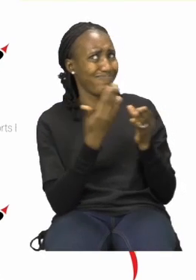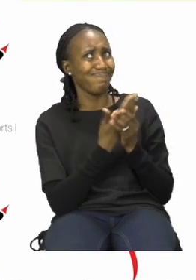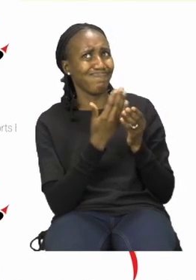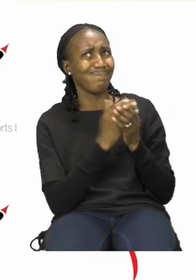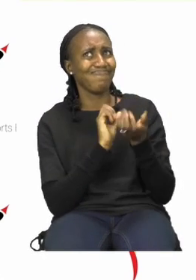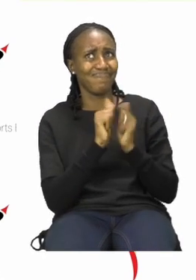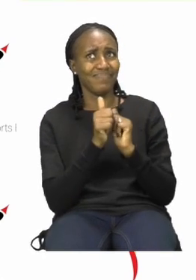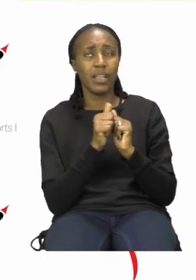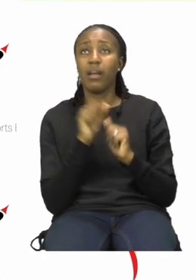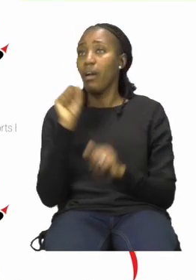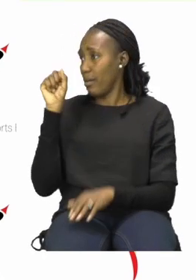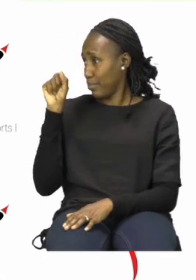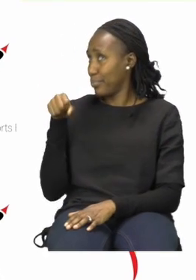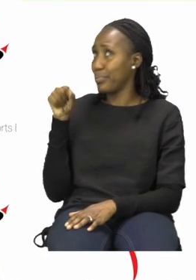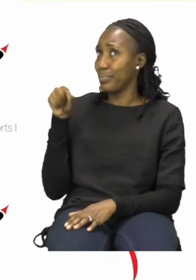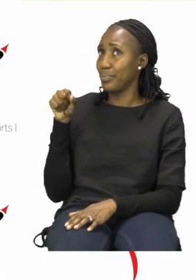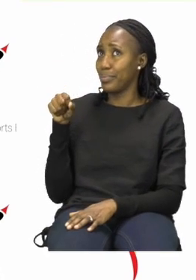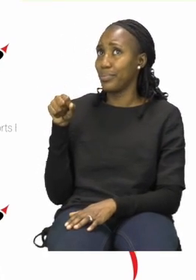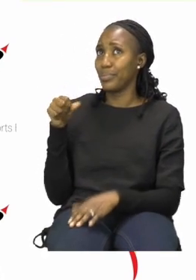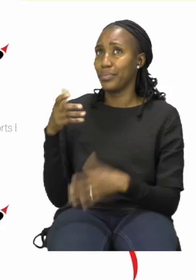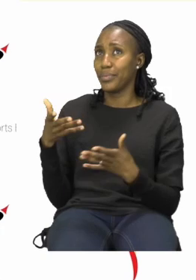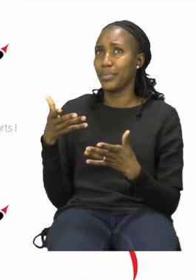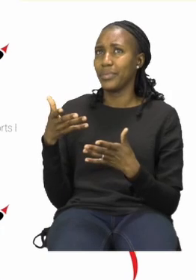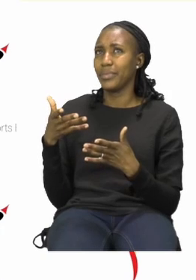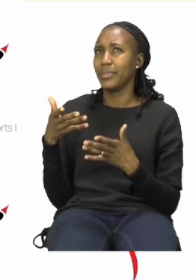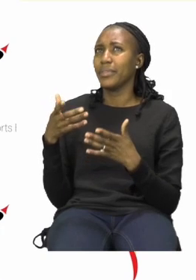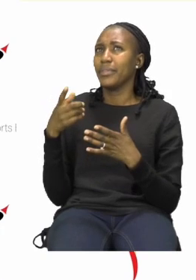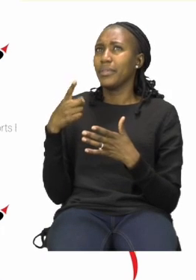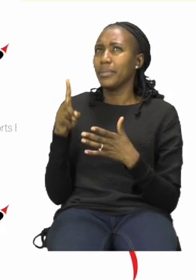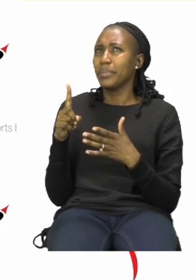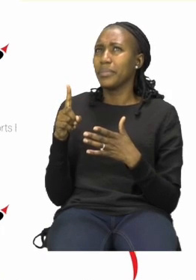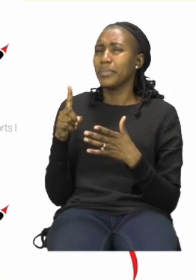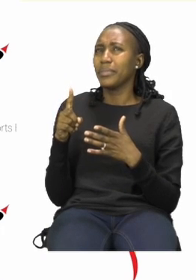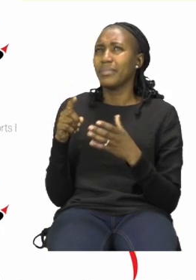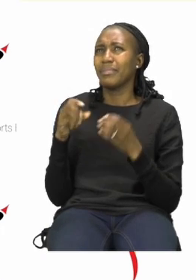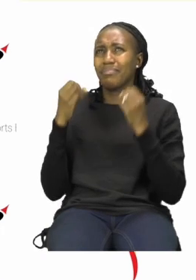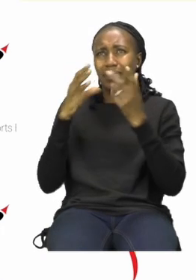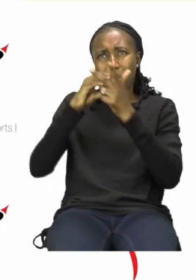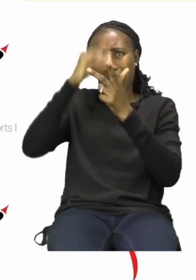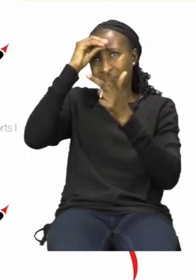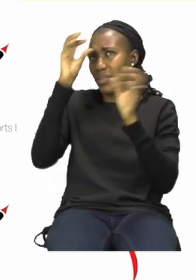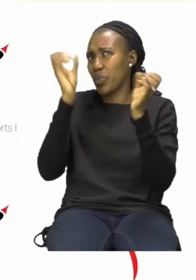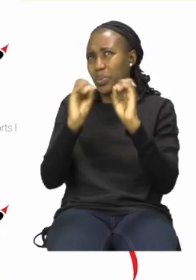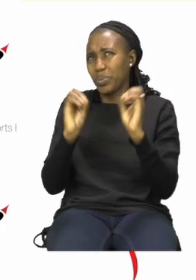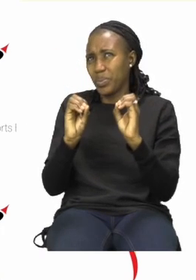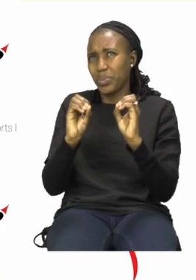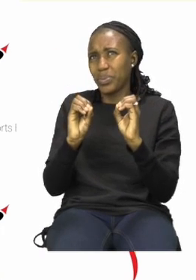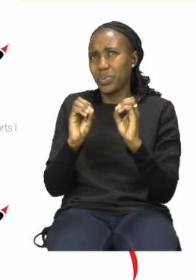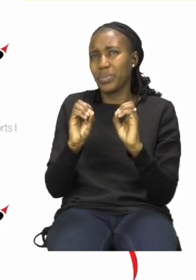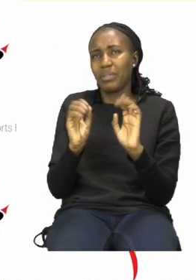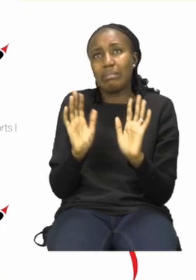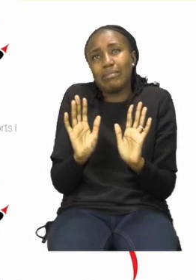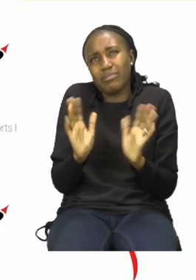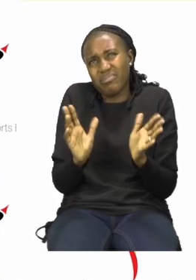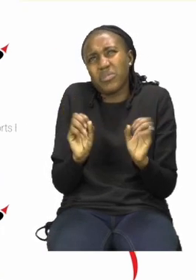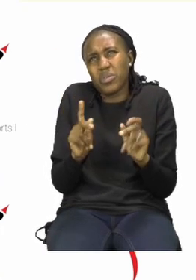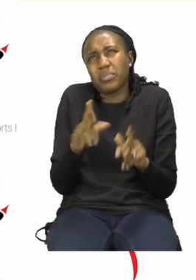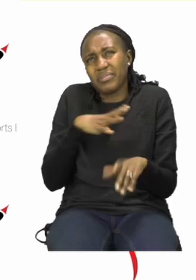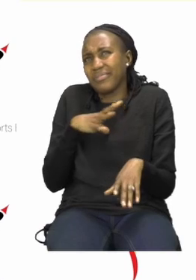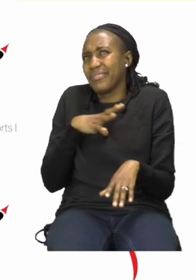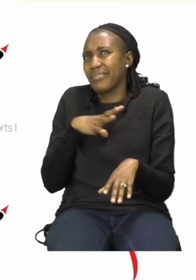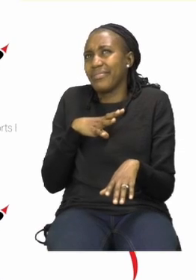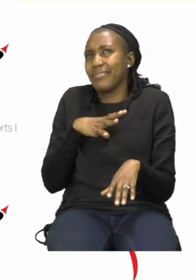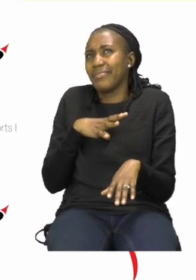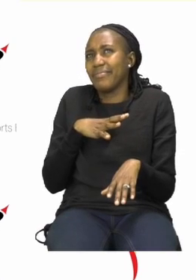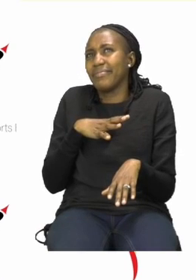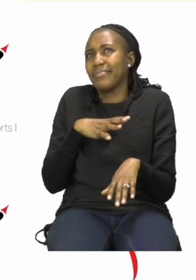yes. And therefore we don't have that many students, and that is not the aim of Kendo. It is